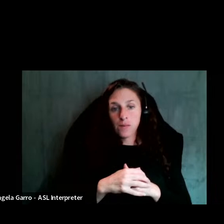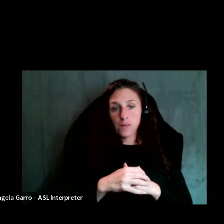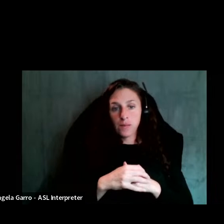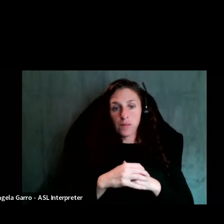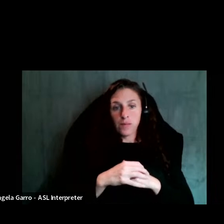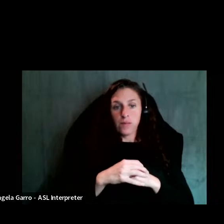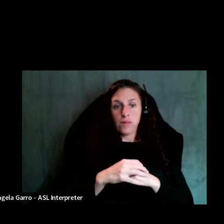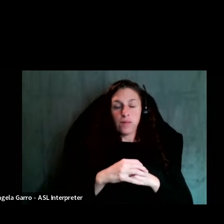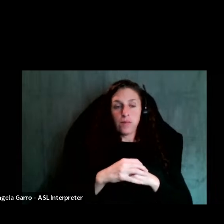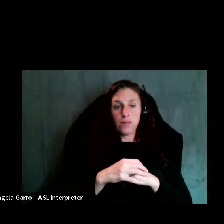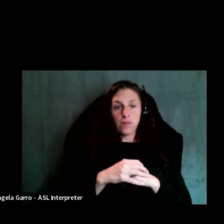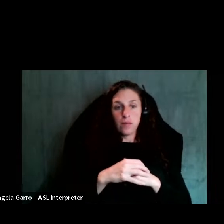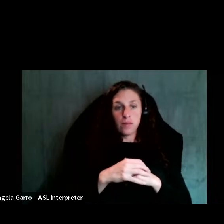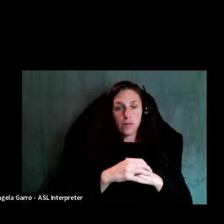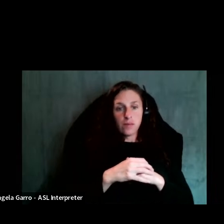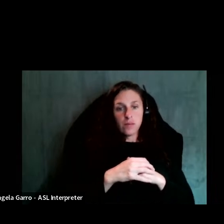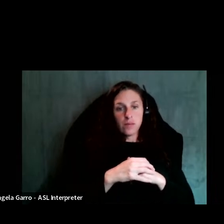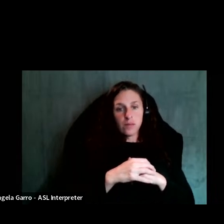Rena, you are you can there? unmute.